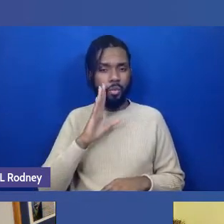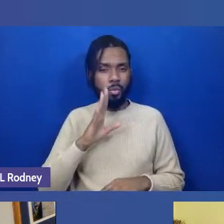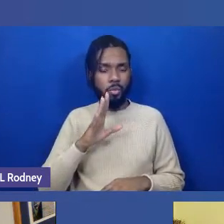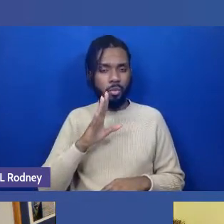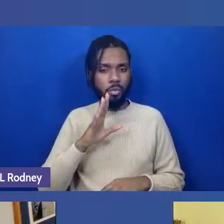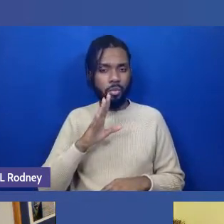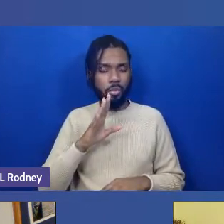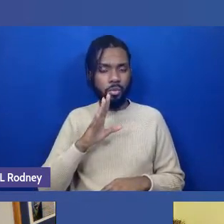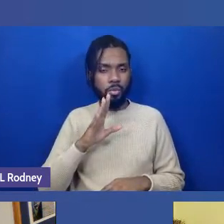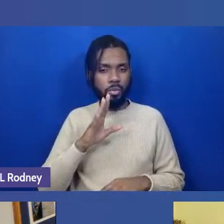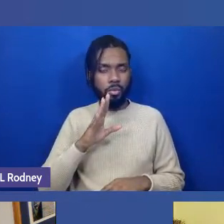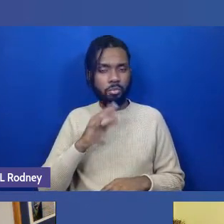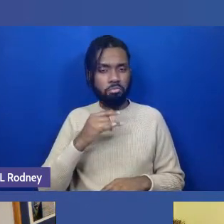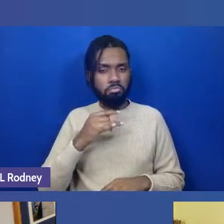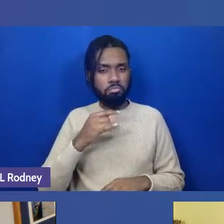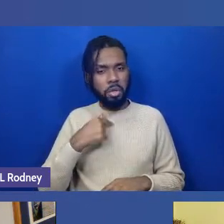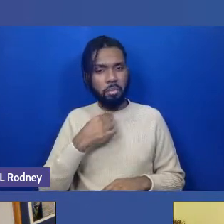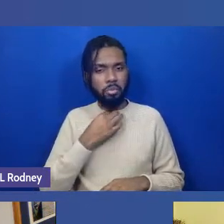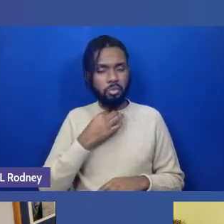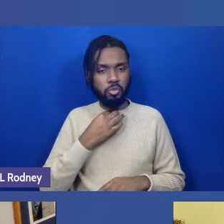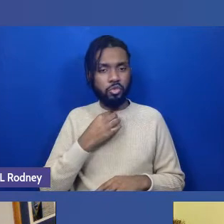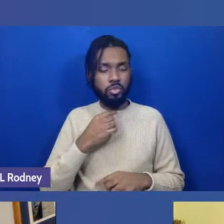you know, some of the